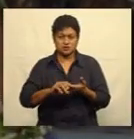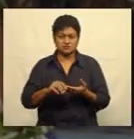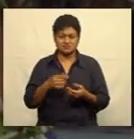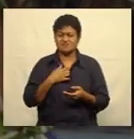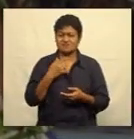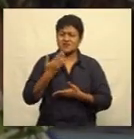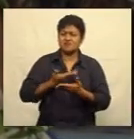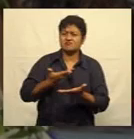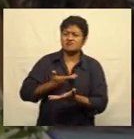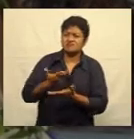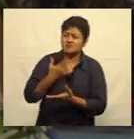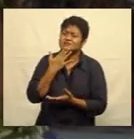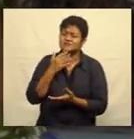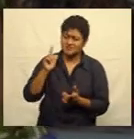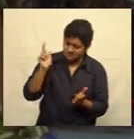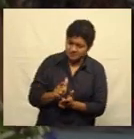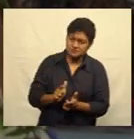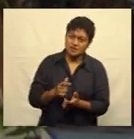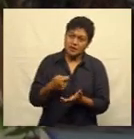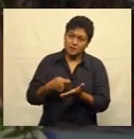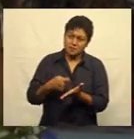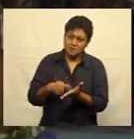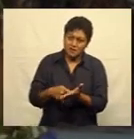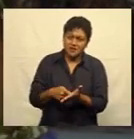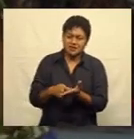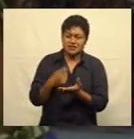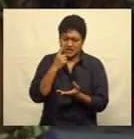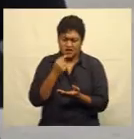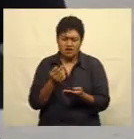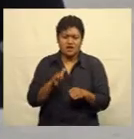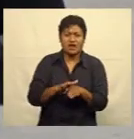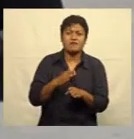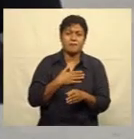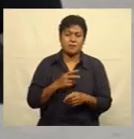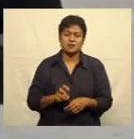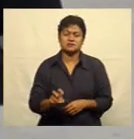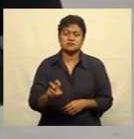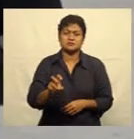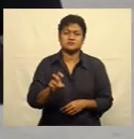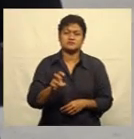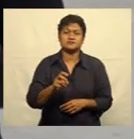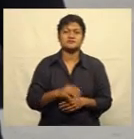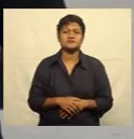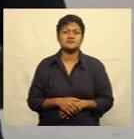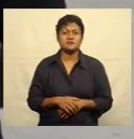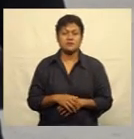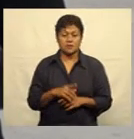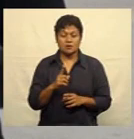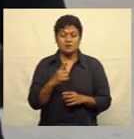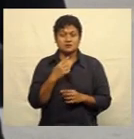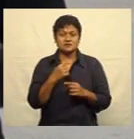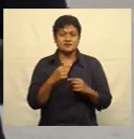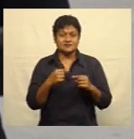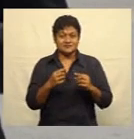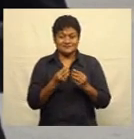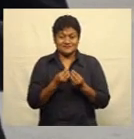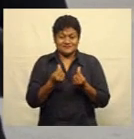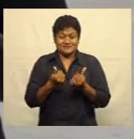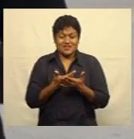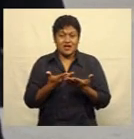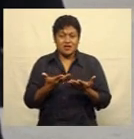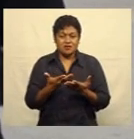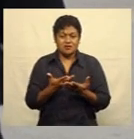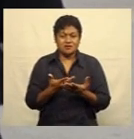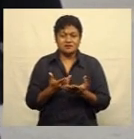their price so it can cover my transport cost. One of the solutions the vendors have come up with is that a few of them